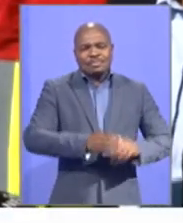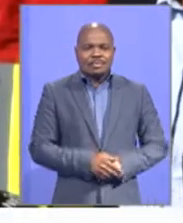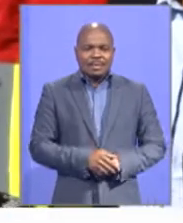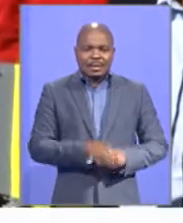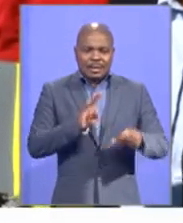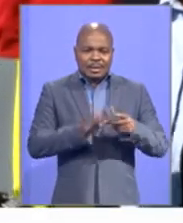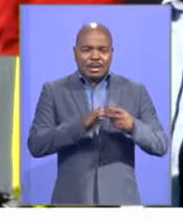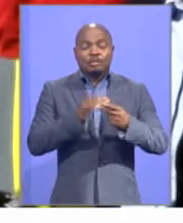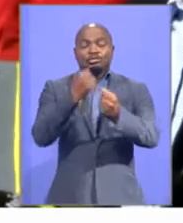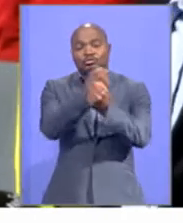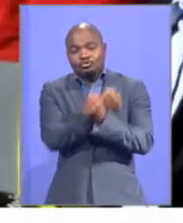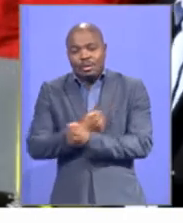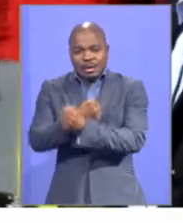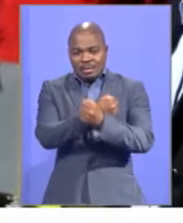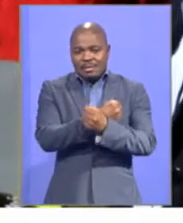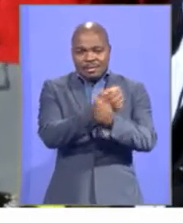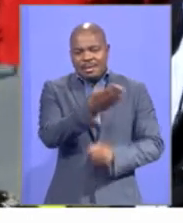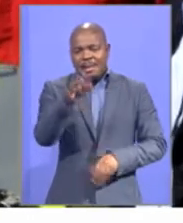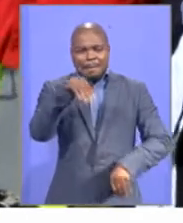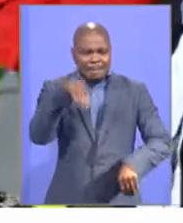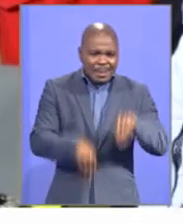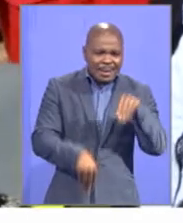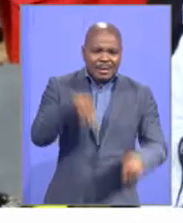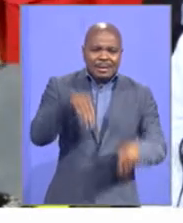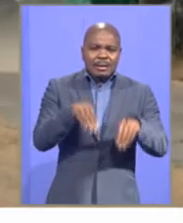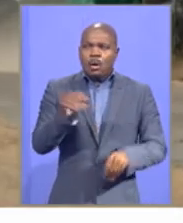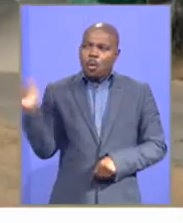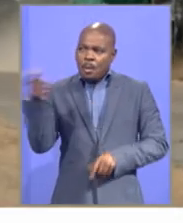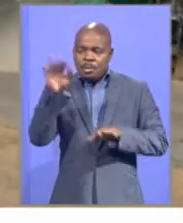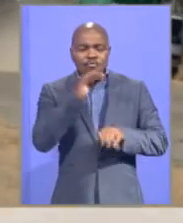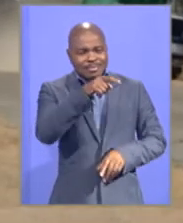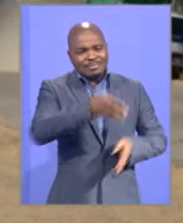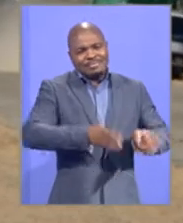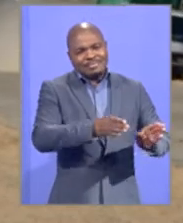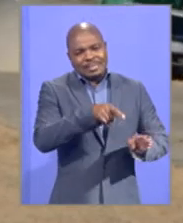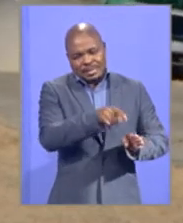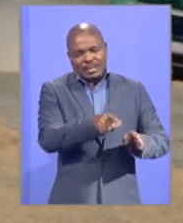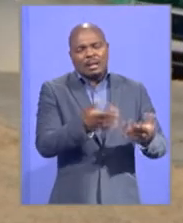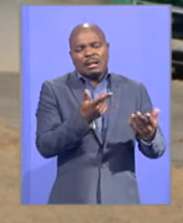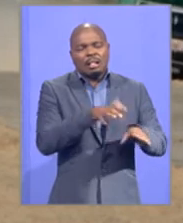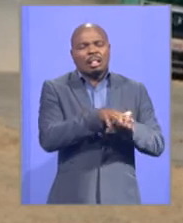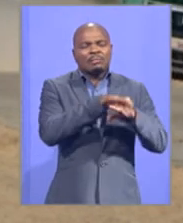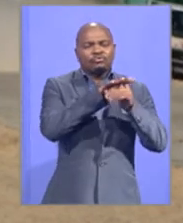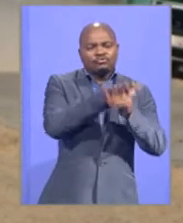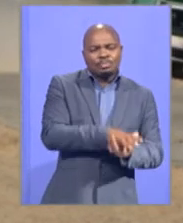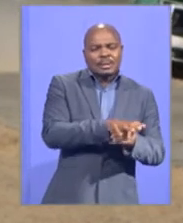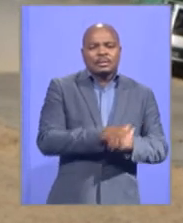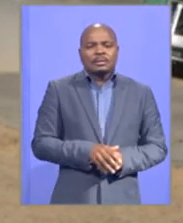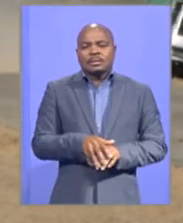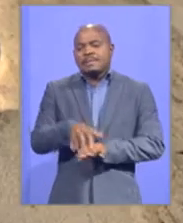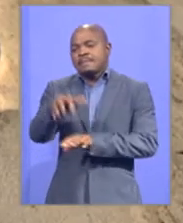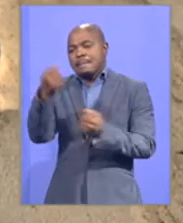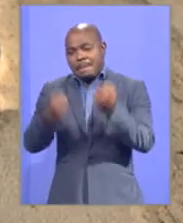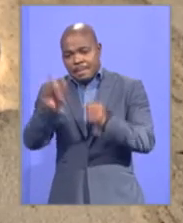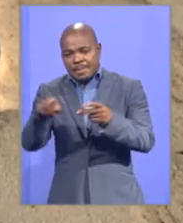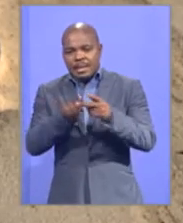that the trucks, everybody mining, everybody is now using this road. It's very heavy for this road. Bakganni le dihwai ba re